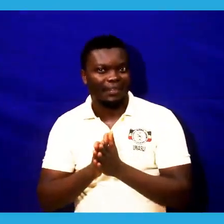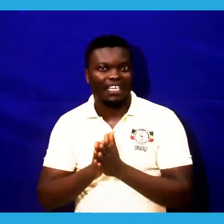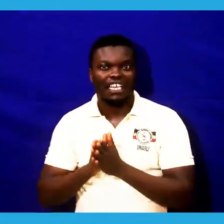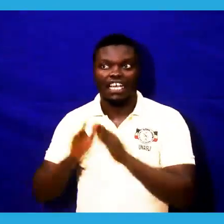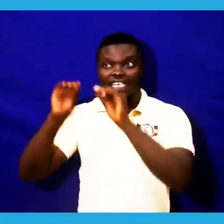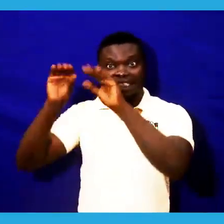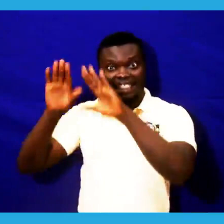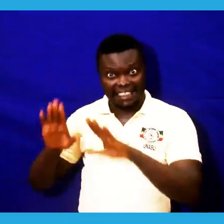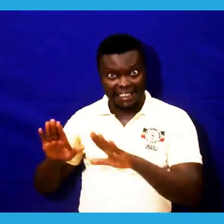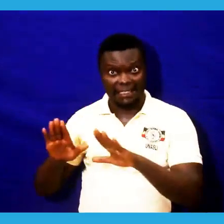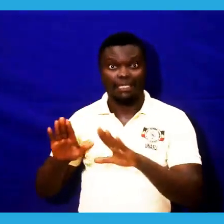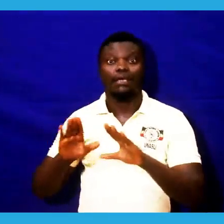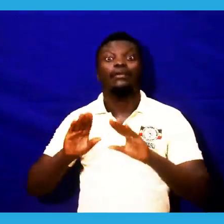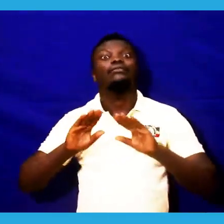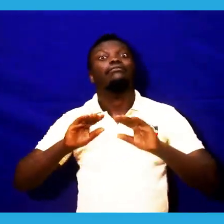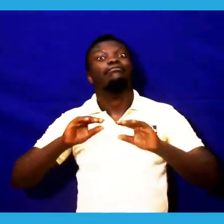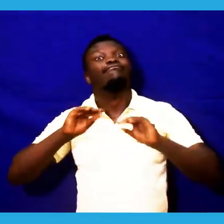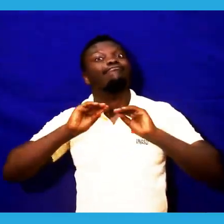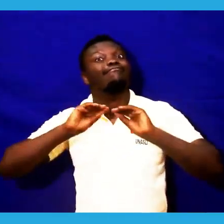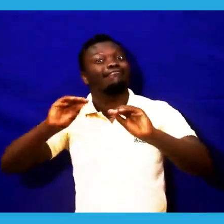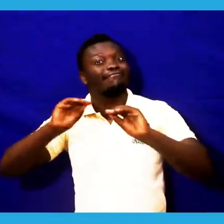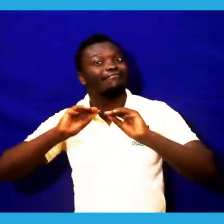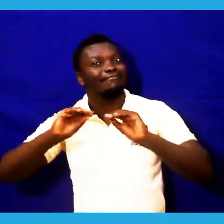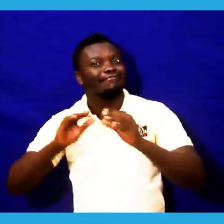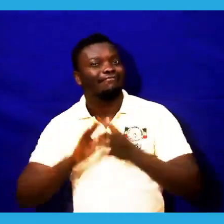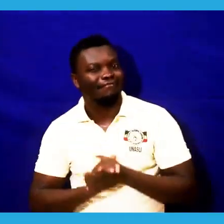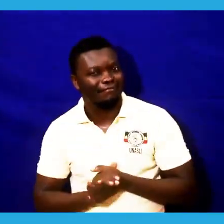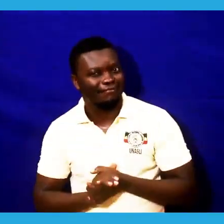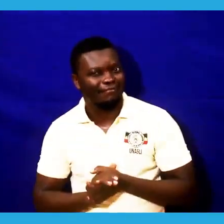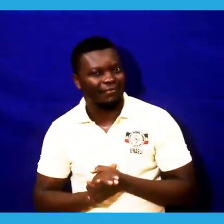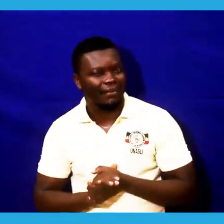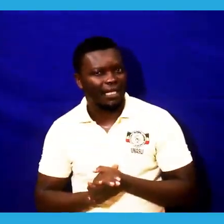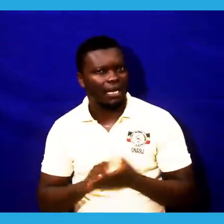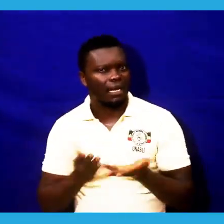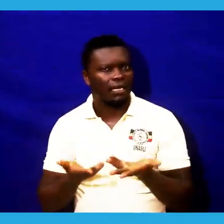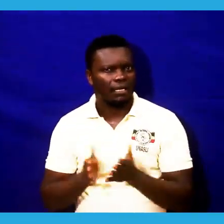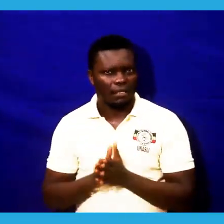The teacher is teaching.